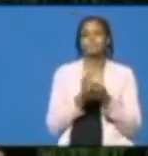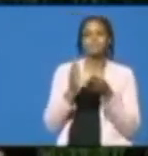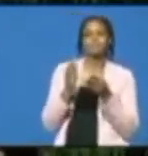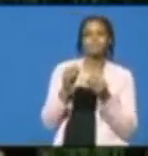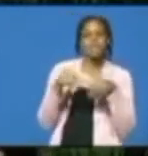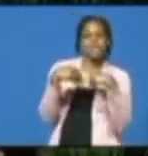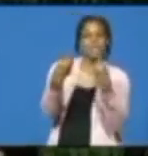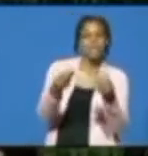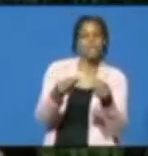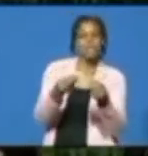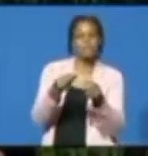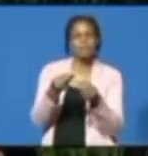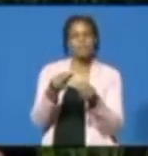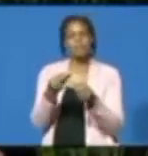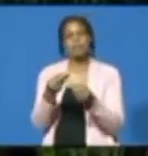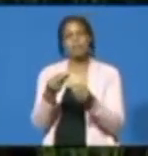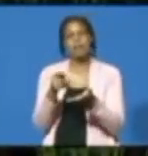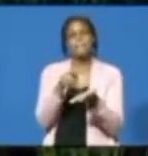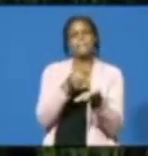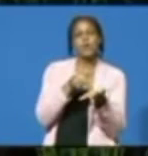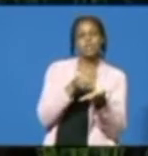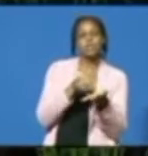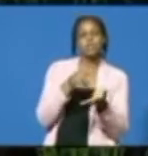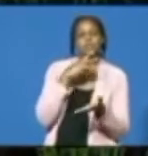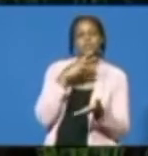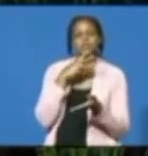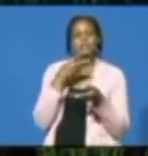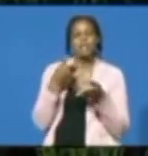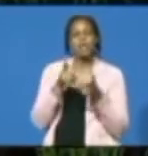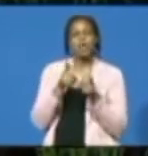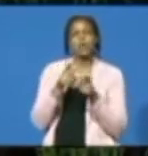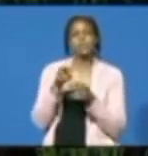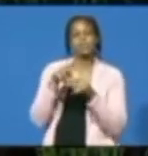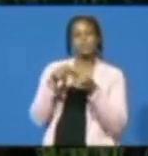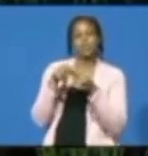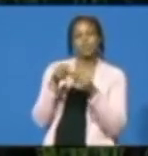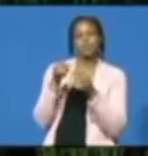poisonous water. Let the salt of God's word